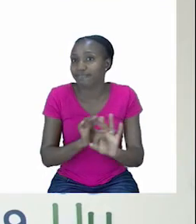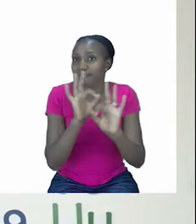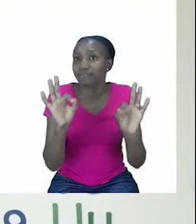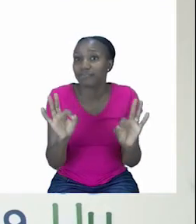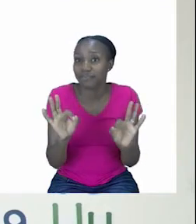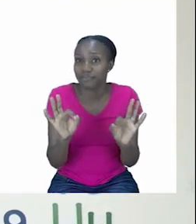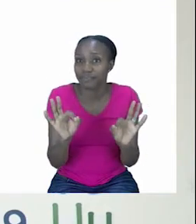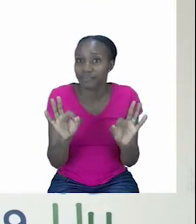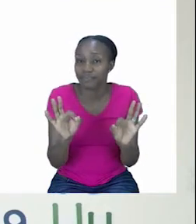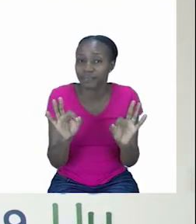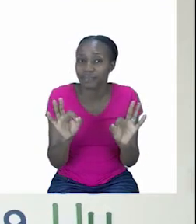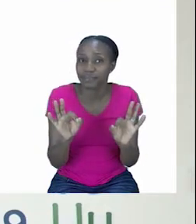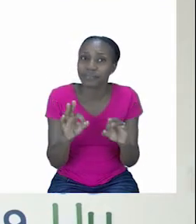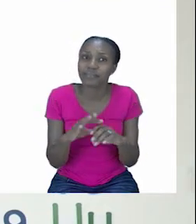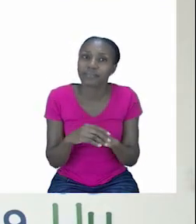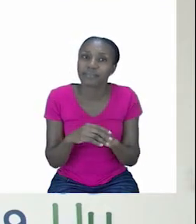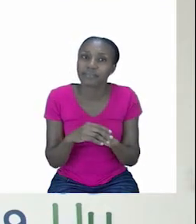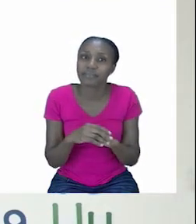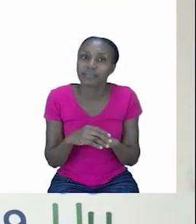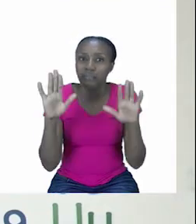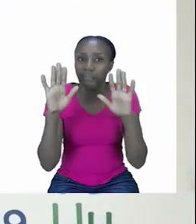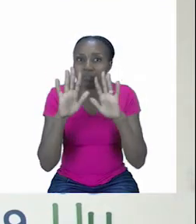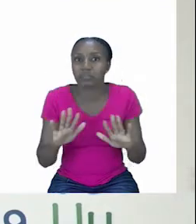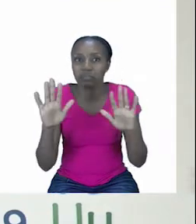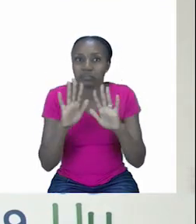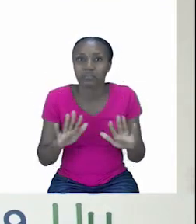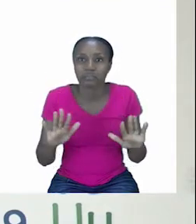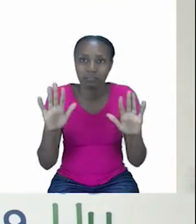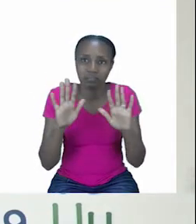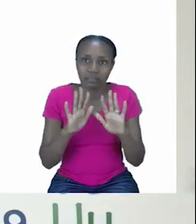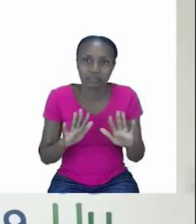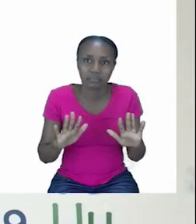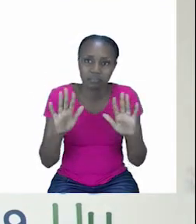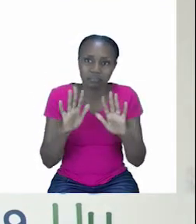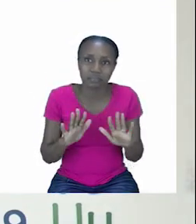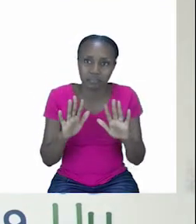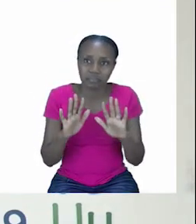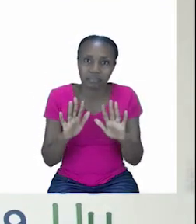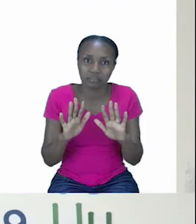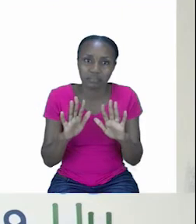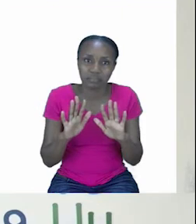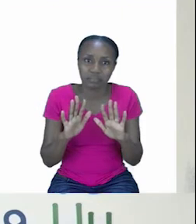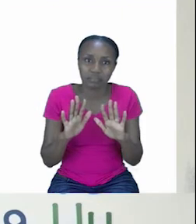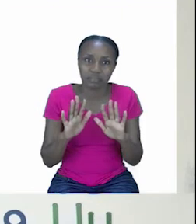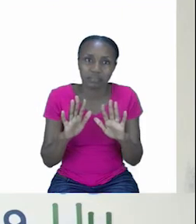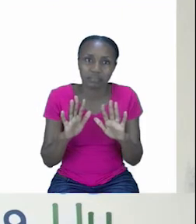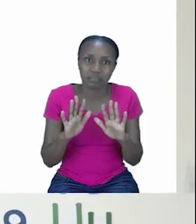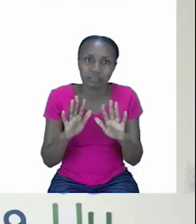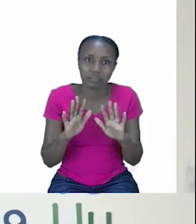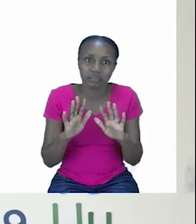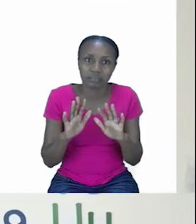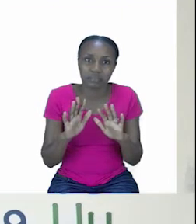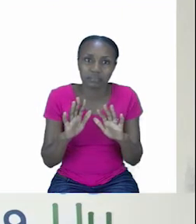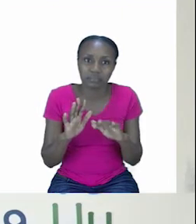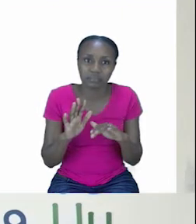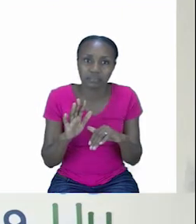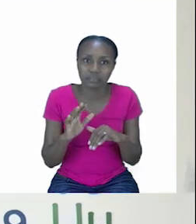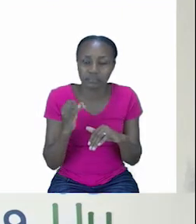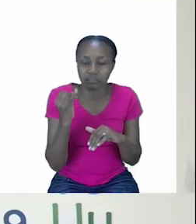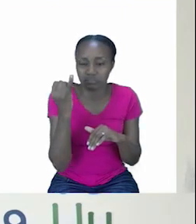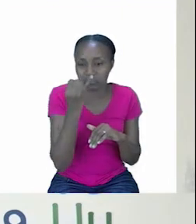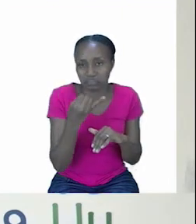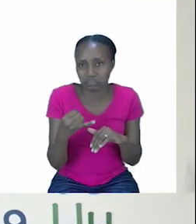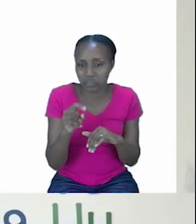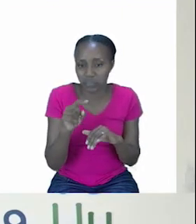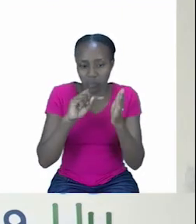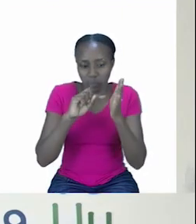We can take colors and we are going to first maybe draw a few dots